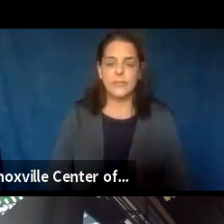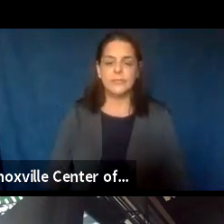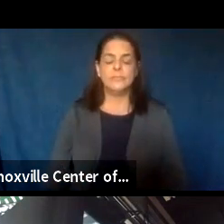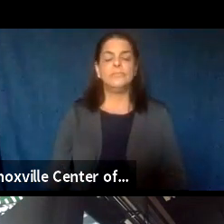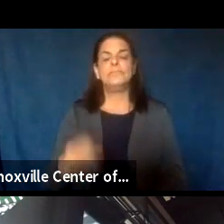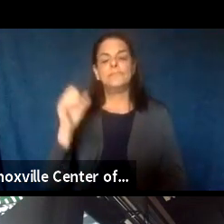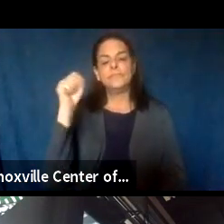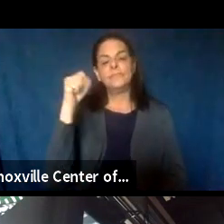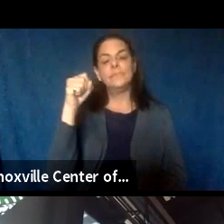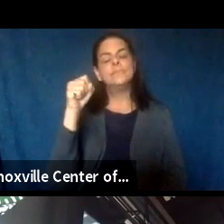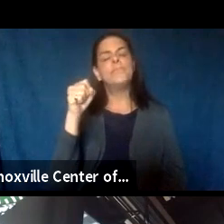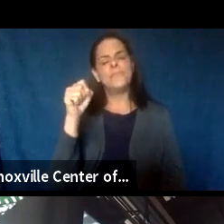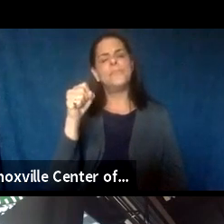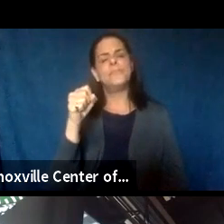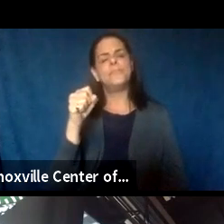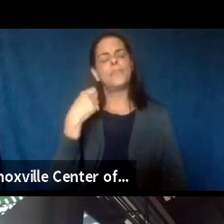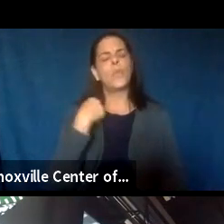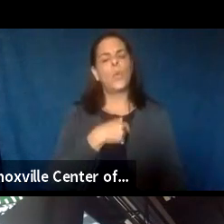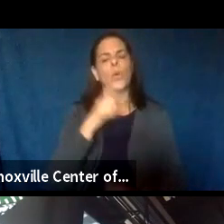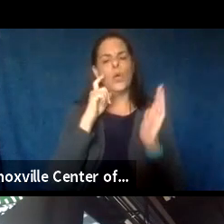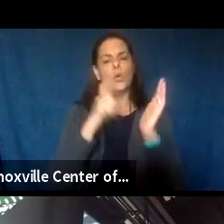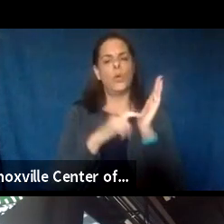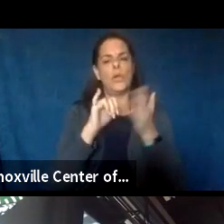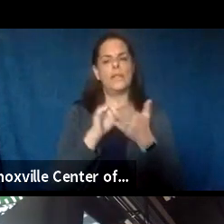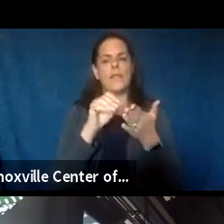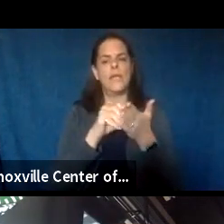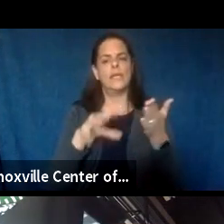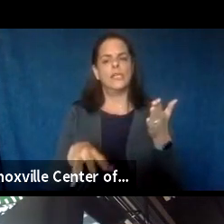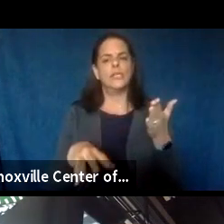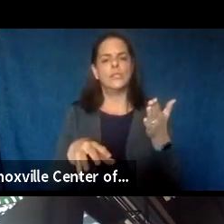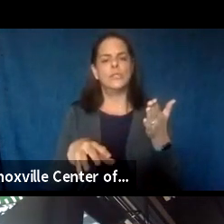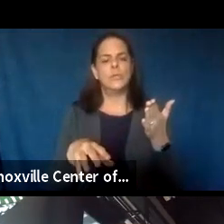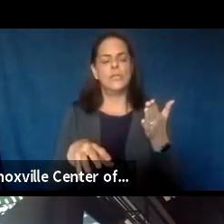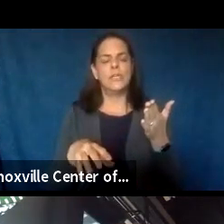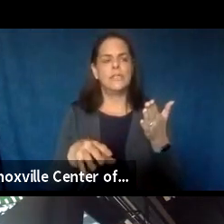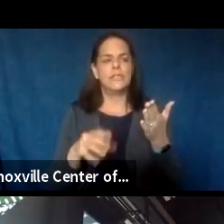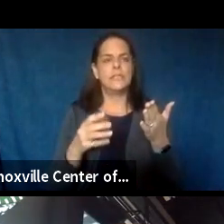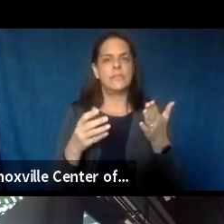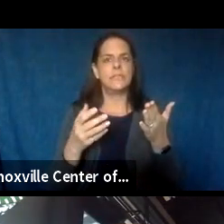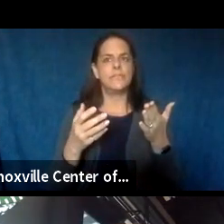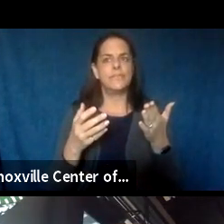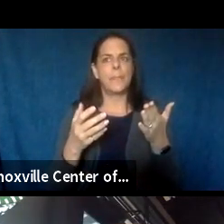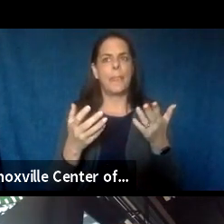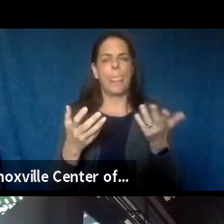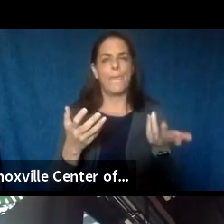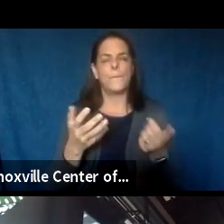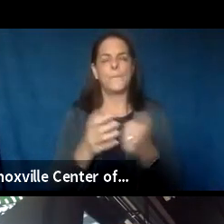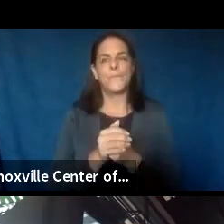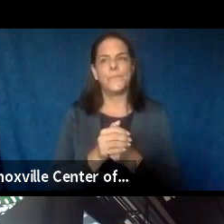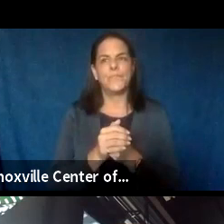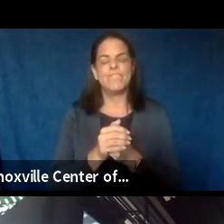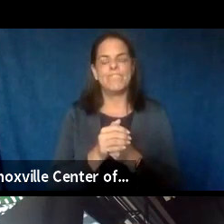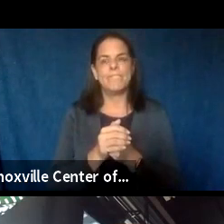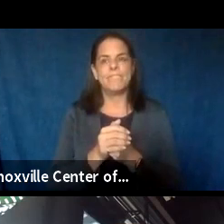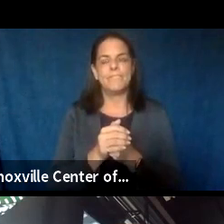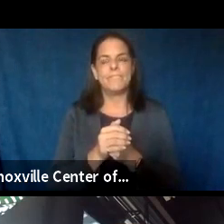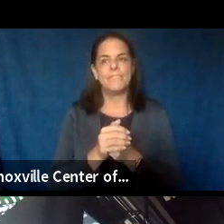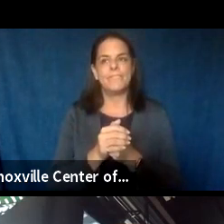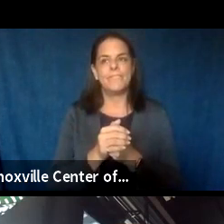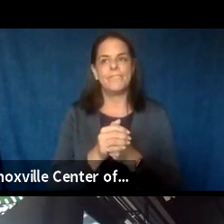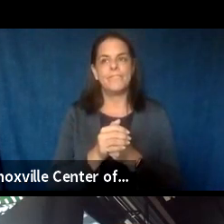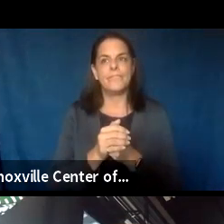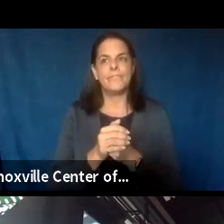Yes, what we're finding is that students that by and large, when they're getting in these